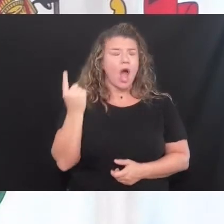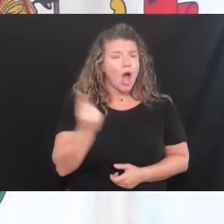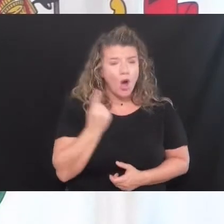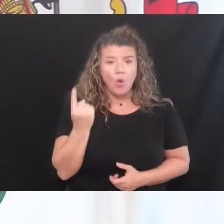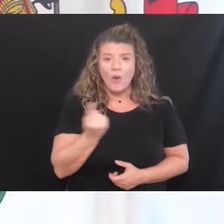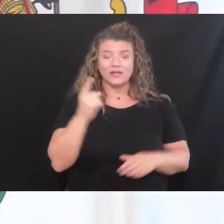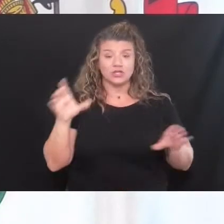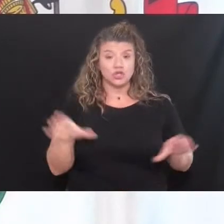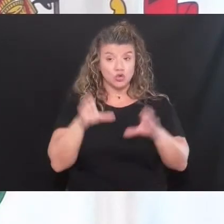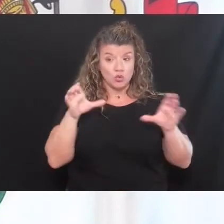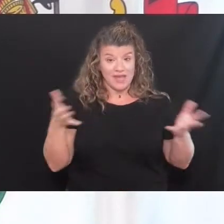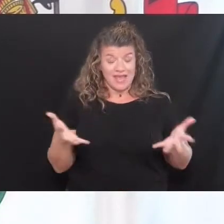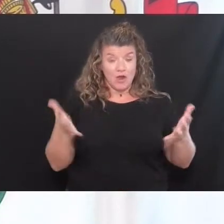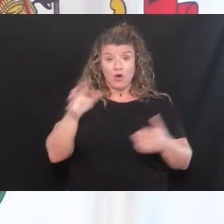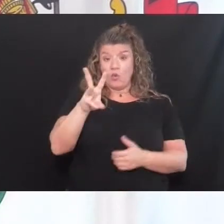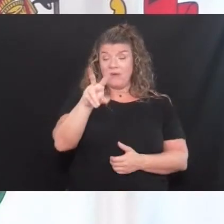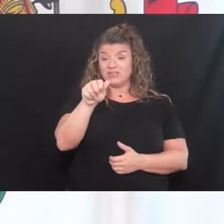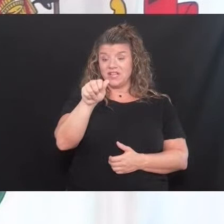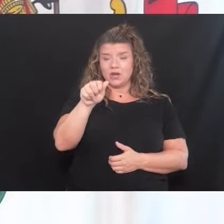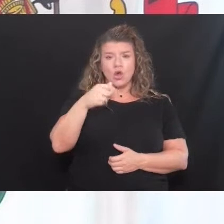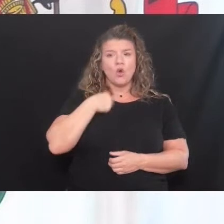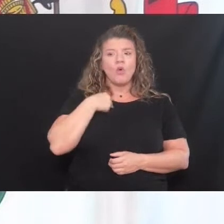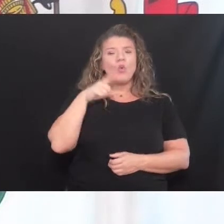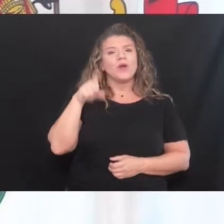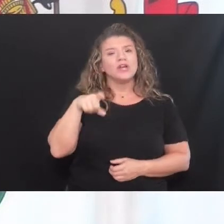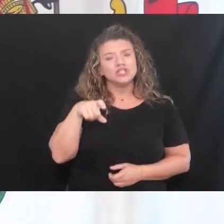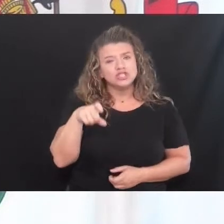always do in West Virginia is we should be